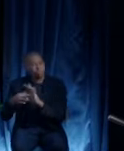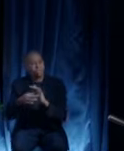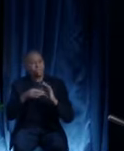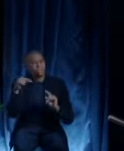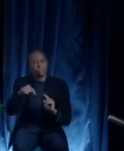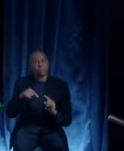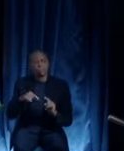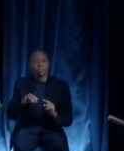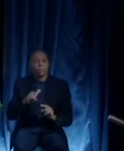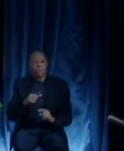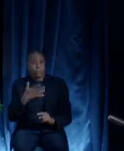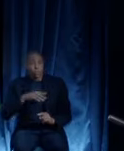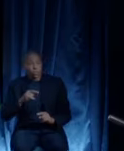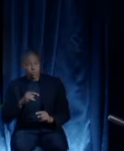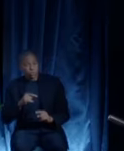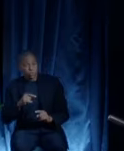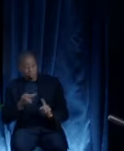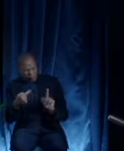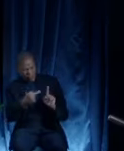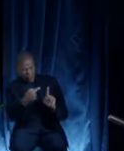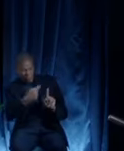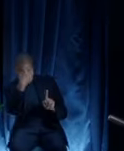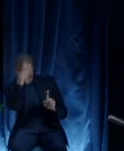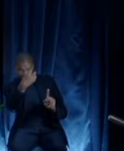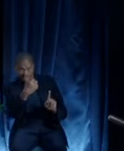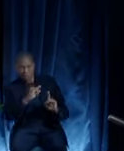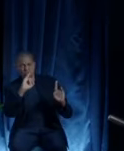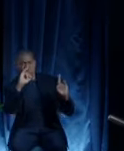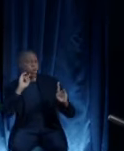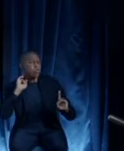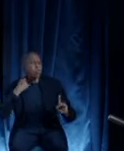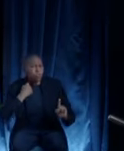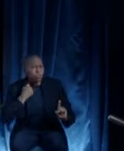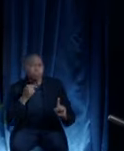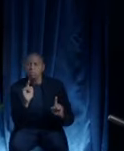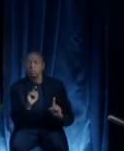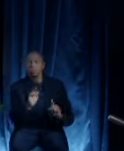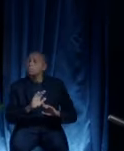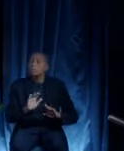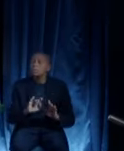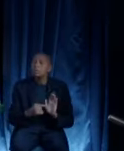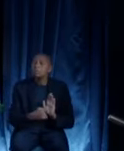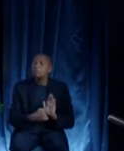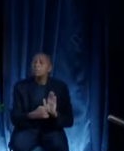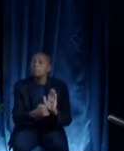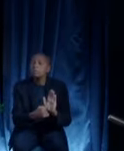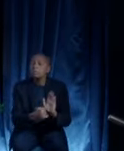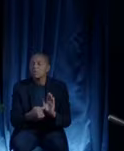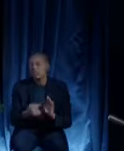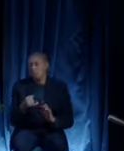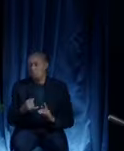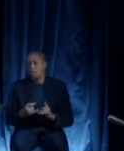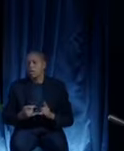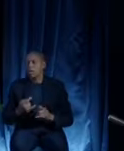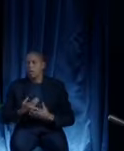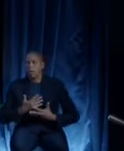if you want to depict a king as a tyrant... What you do is you depict their appetites, sexually and